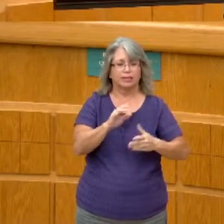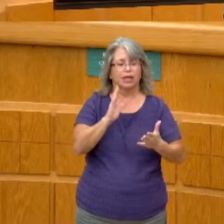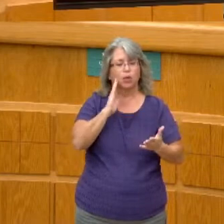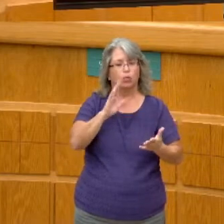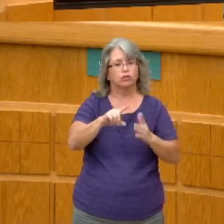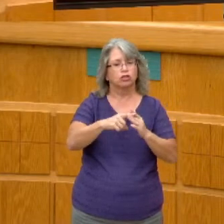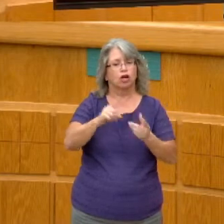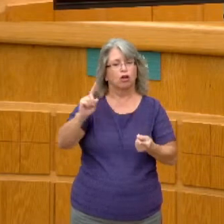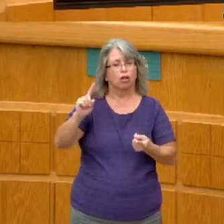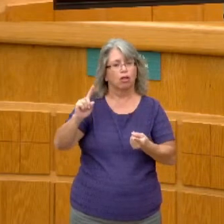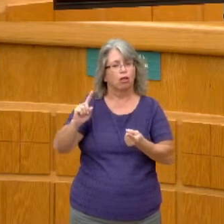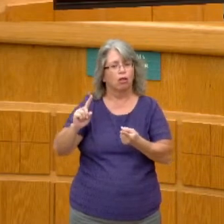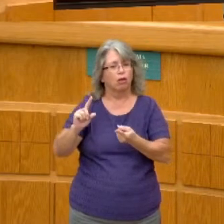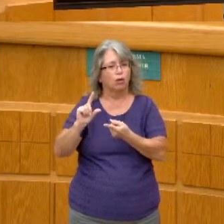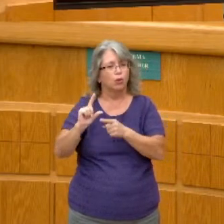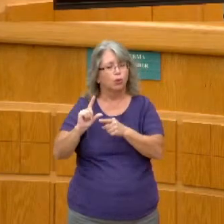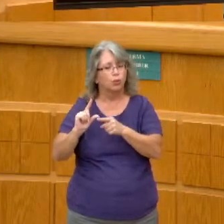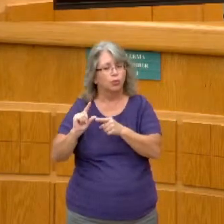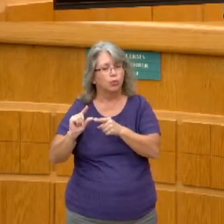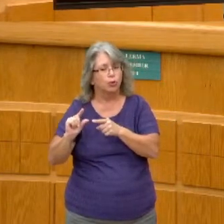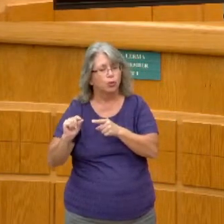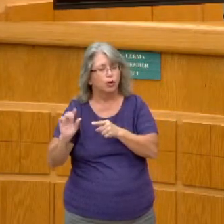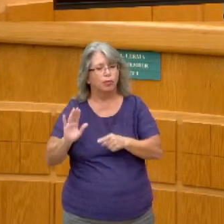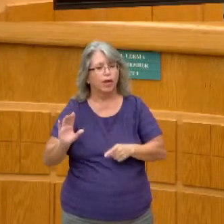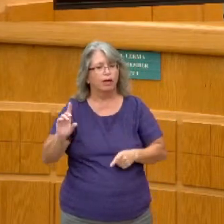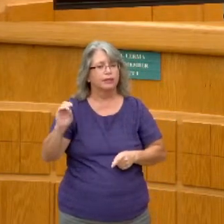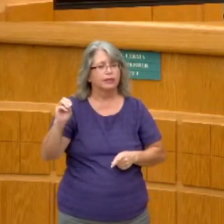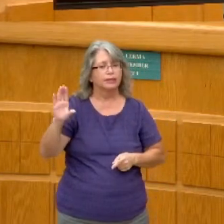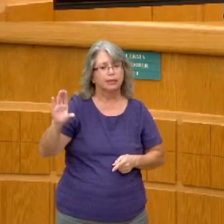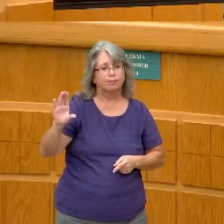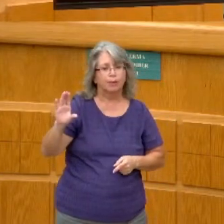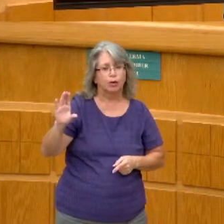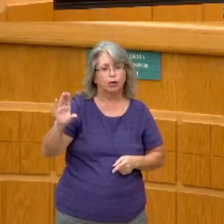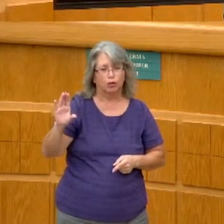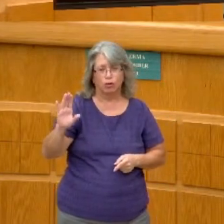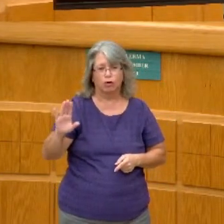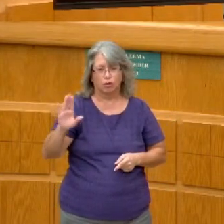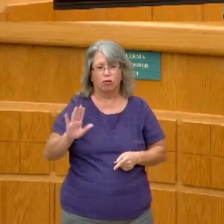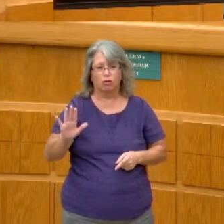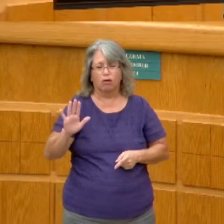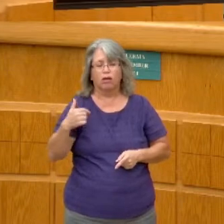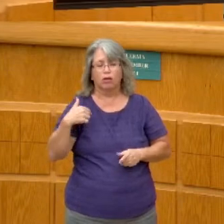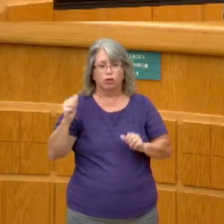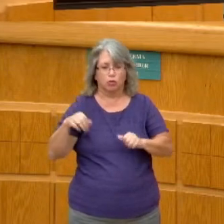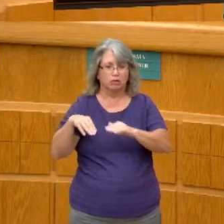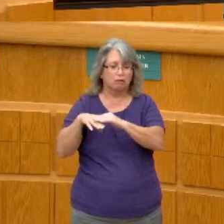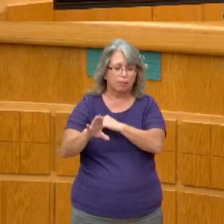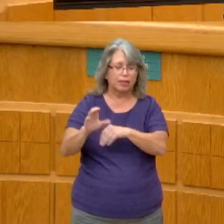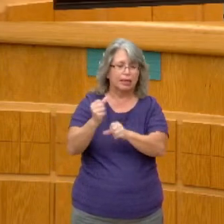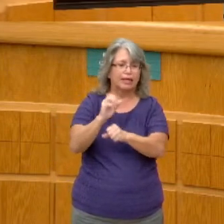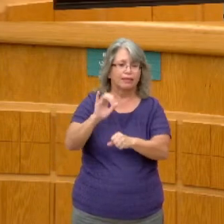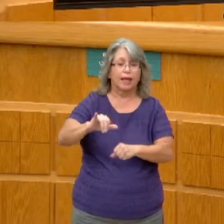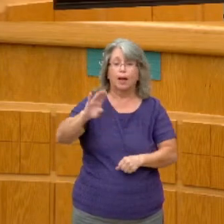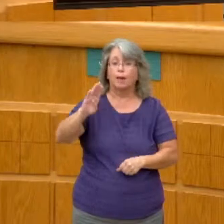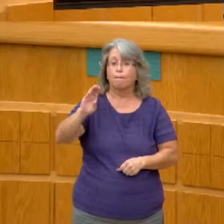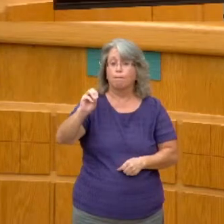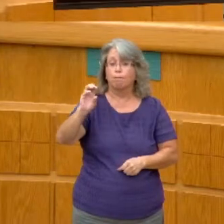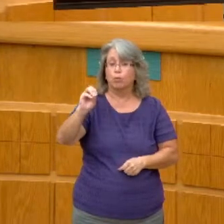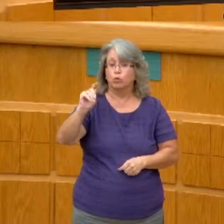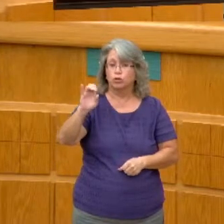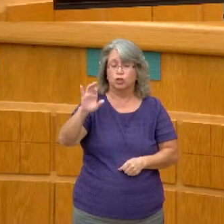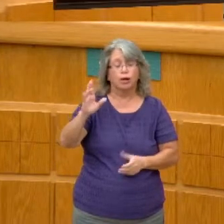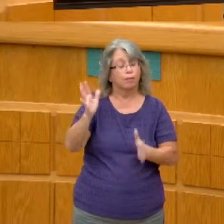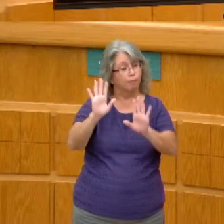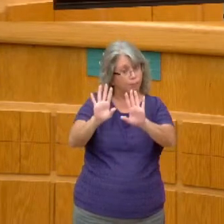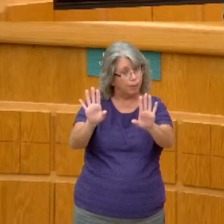around December of 2021, and so then you can come in December and get your booster then. Again, this is pending the